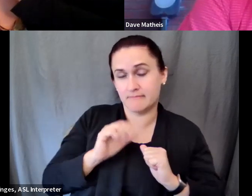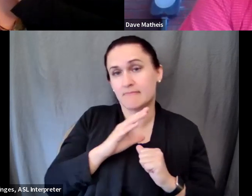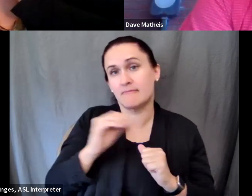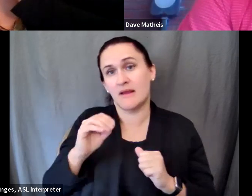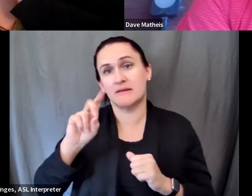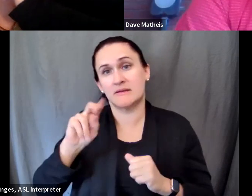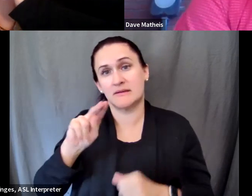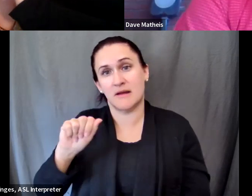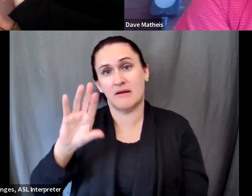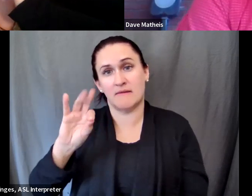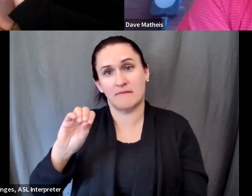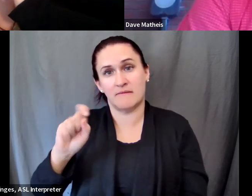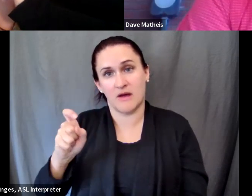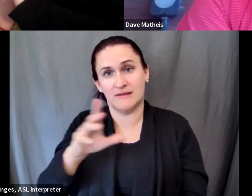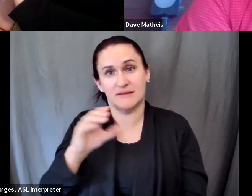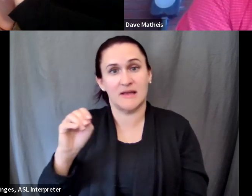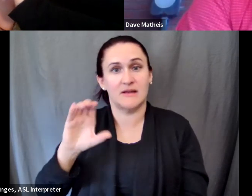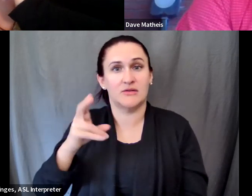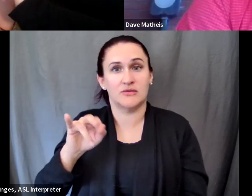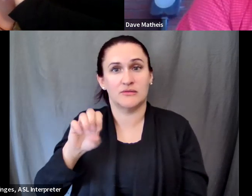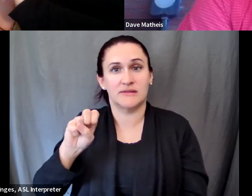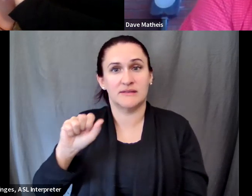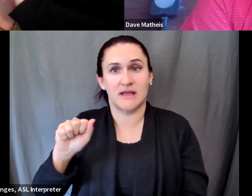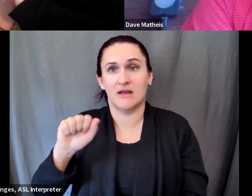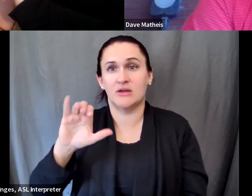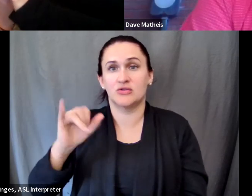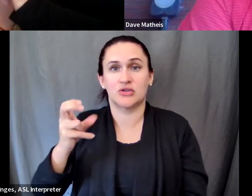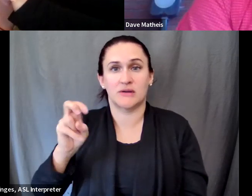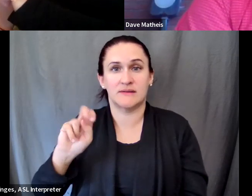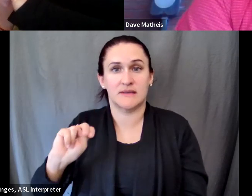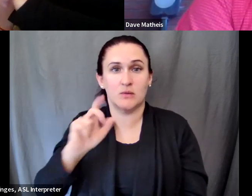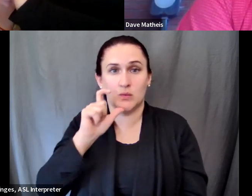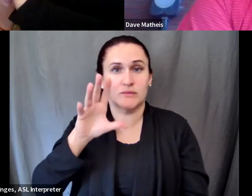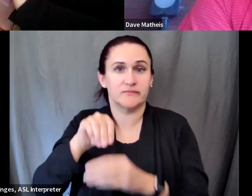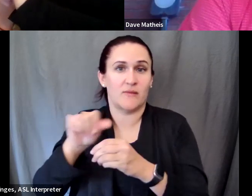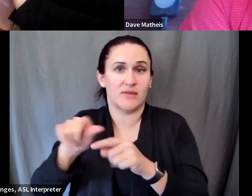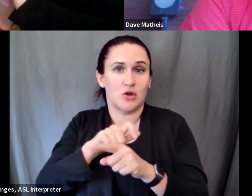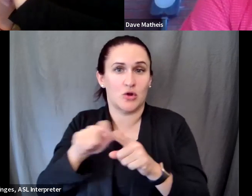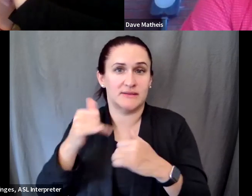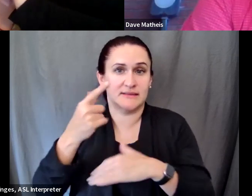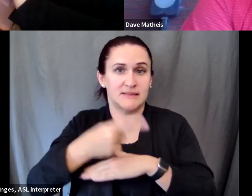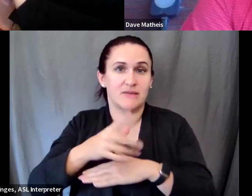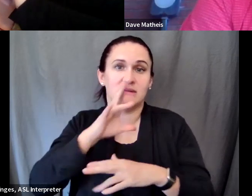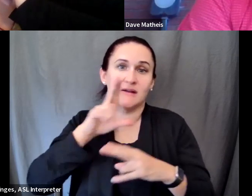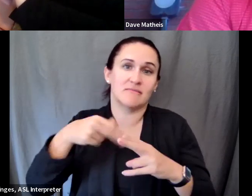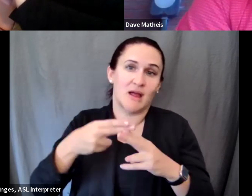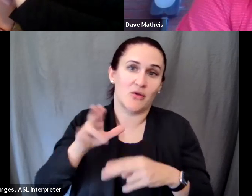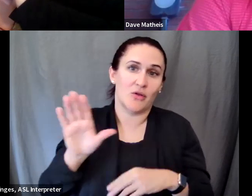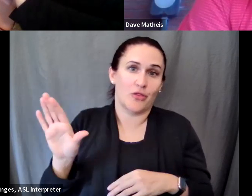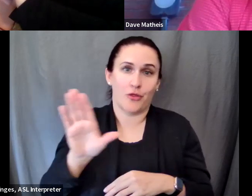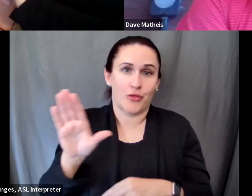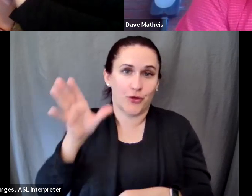Donna Fox, and Carissa Johnson, who's on the call today. And they were talking about their parenting